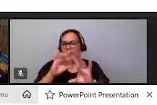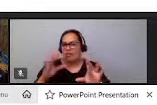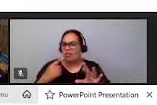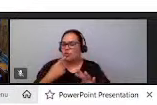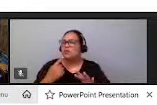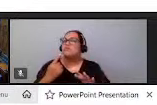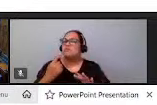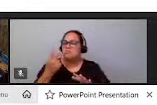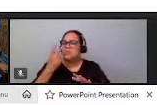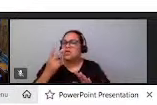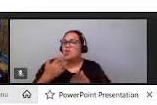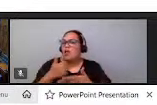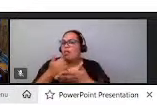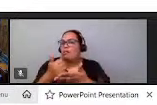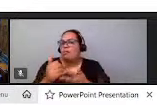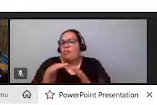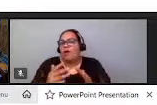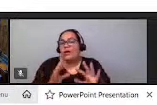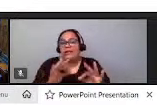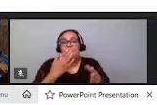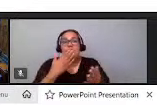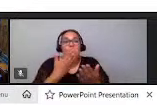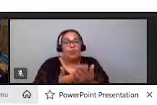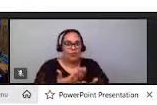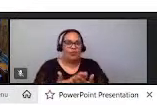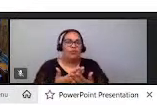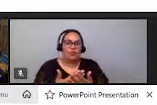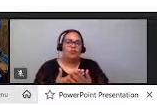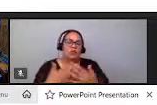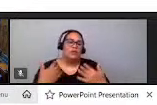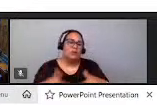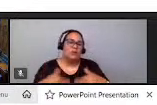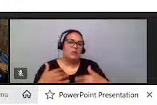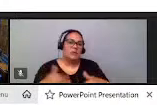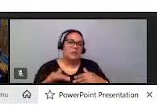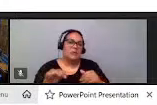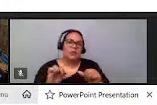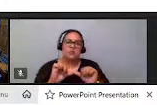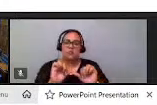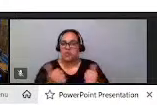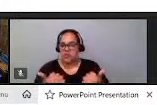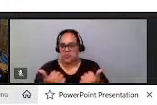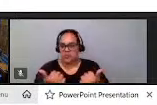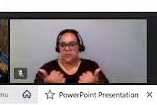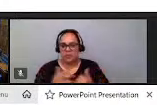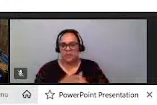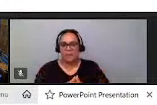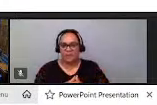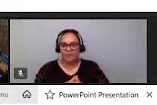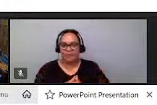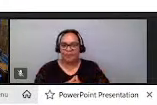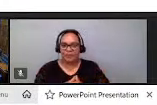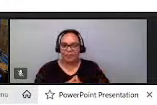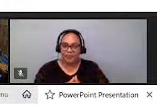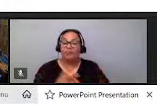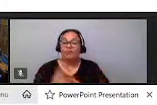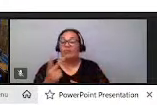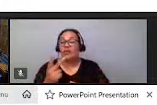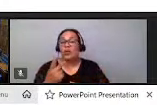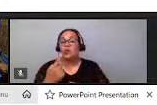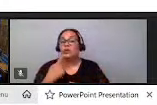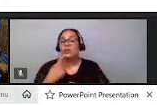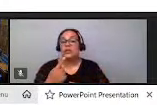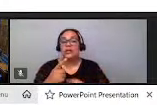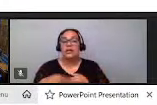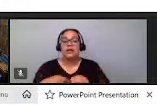how we can help that is proven to to be quite to going quite well um what we've also said in